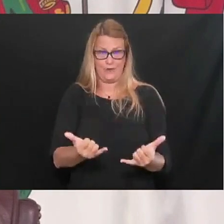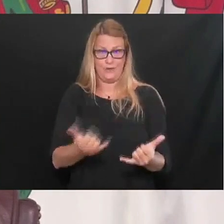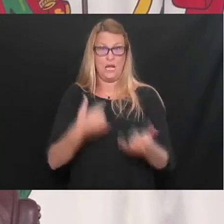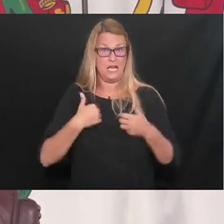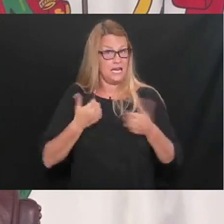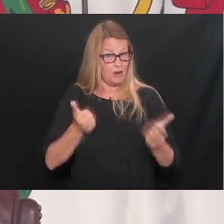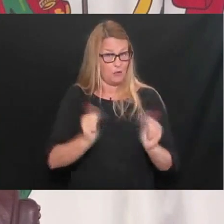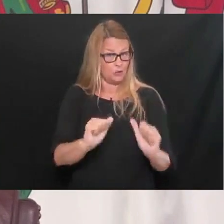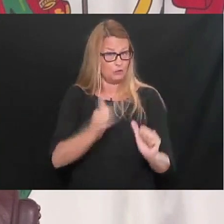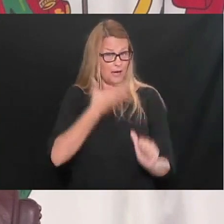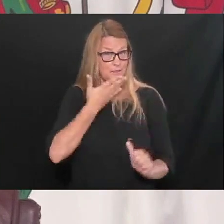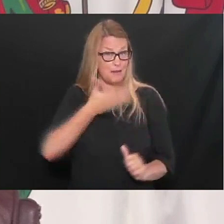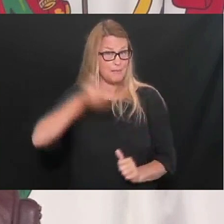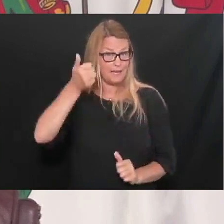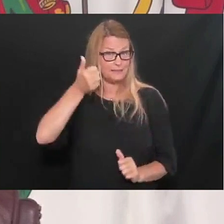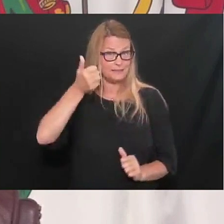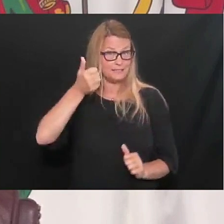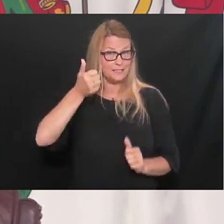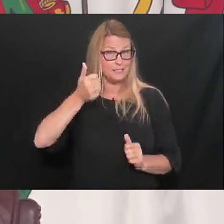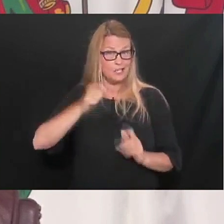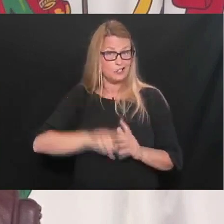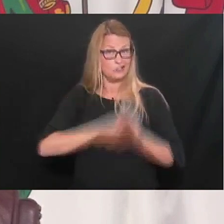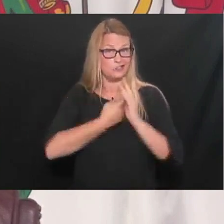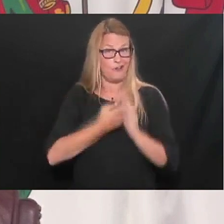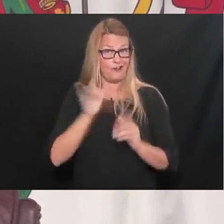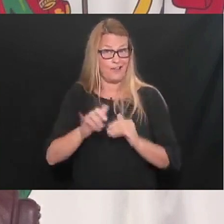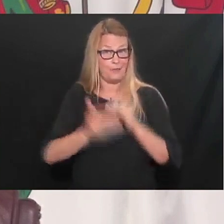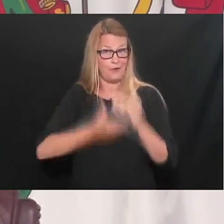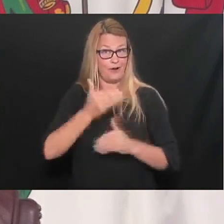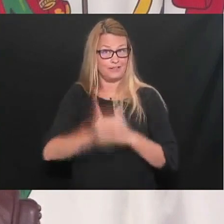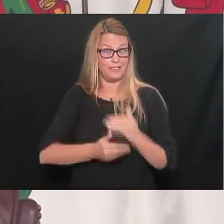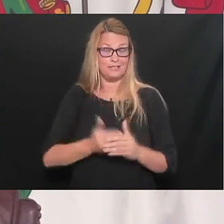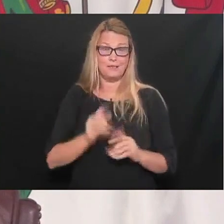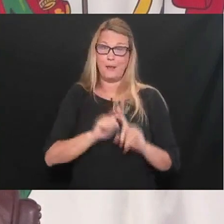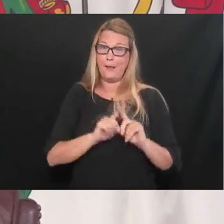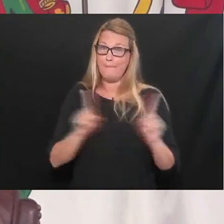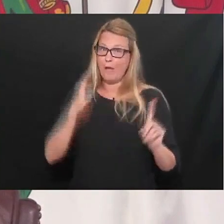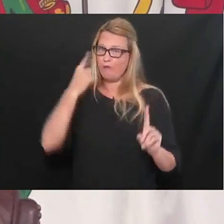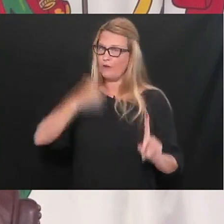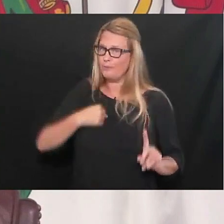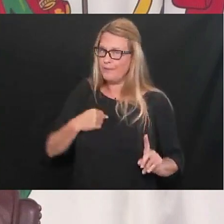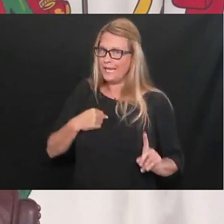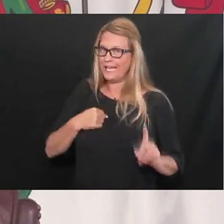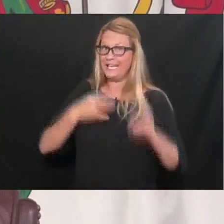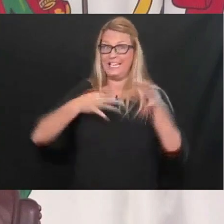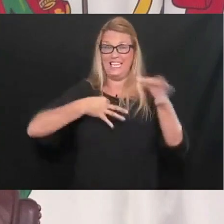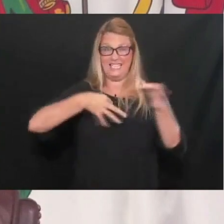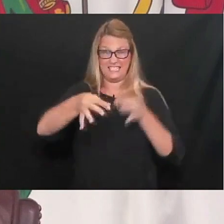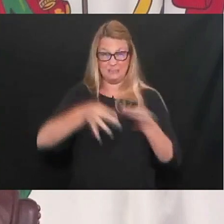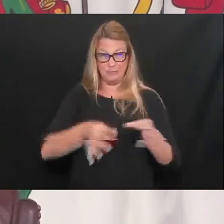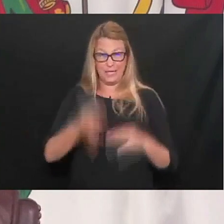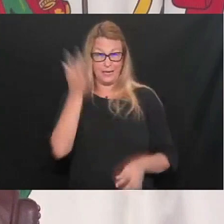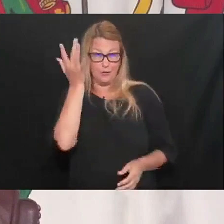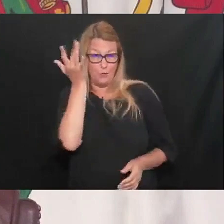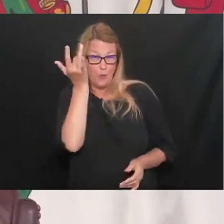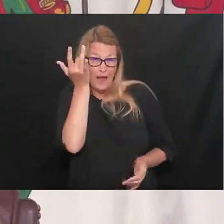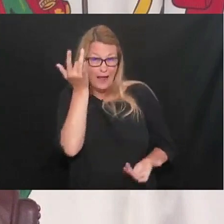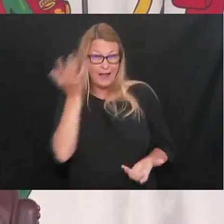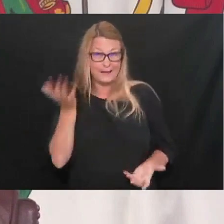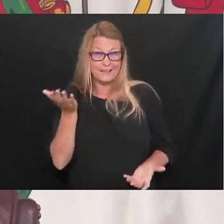try every way in the world to be able to achieve just that. Now, Kenny, for me to be able to explain to you why we can't get it